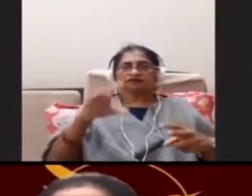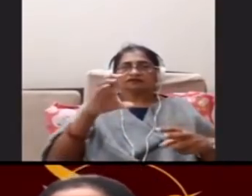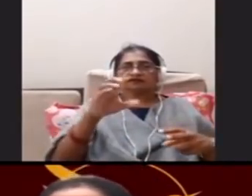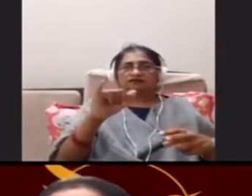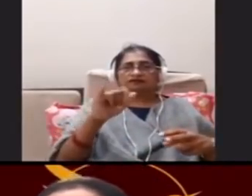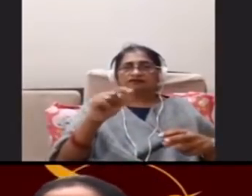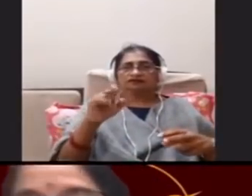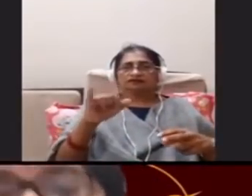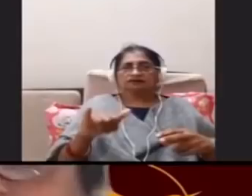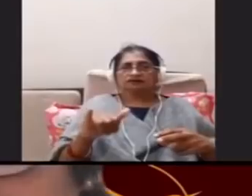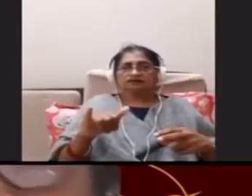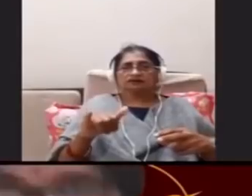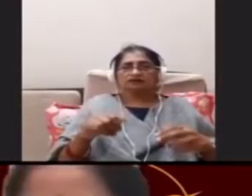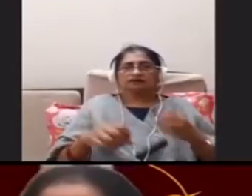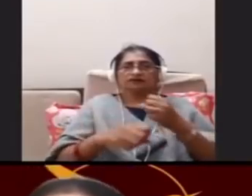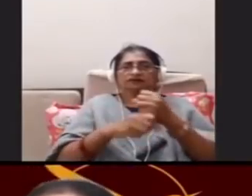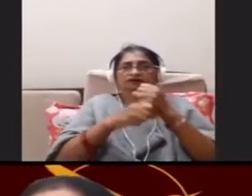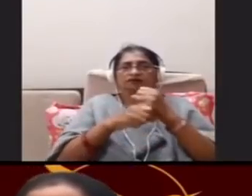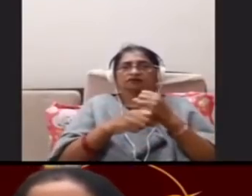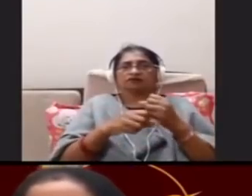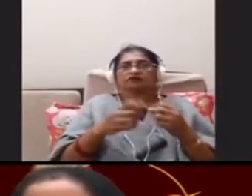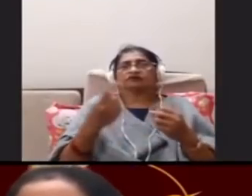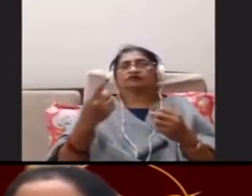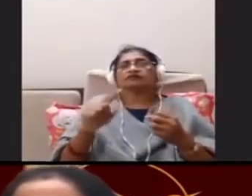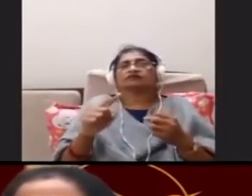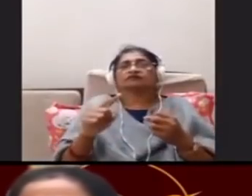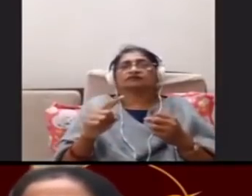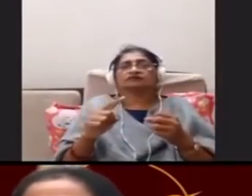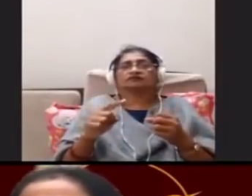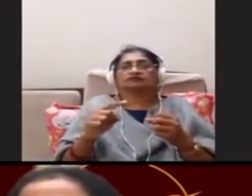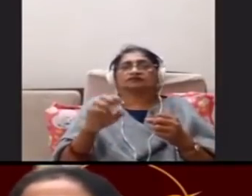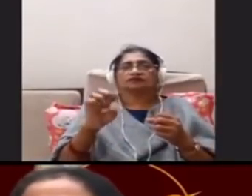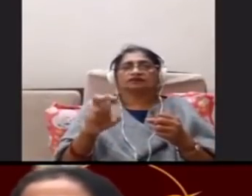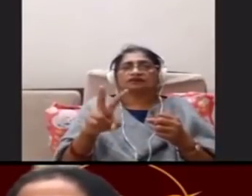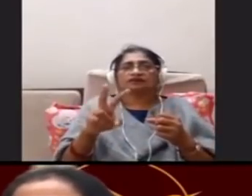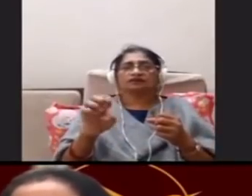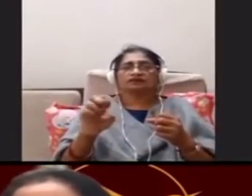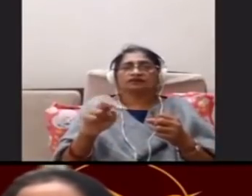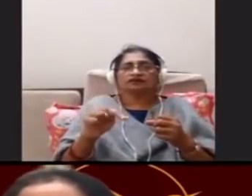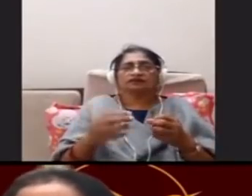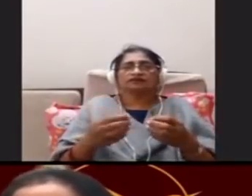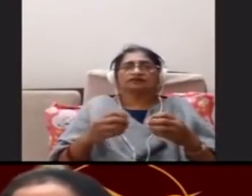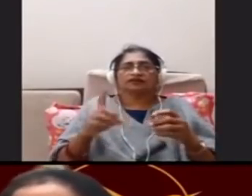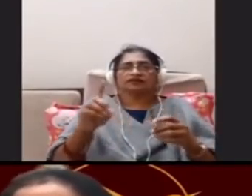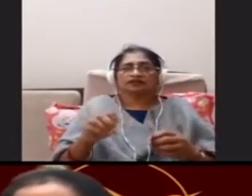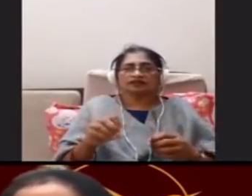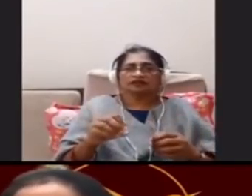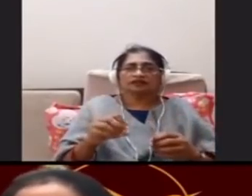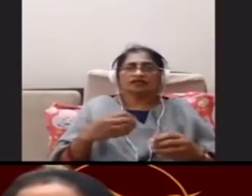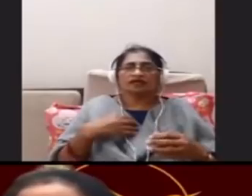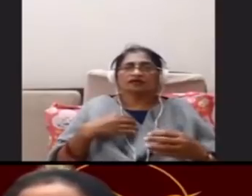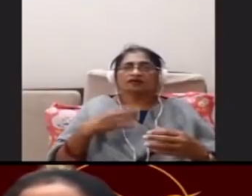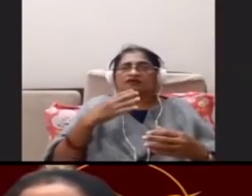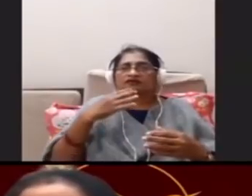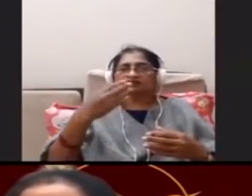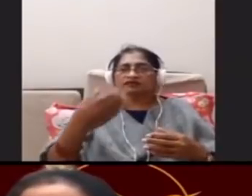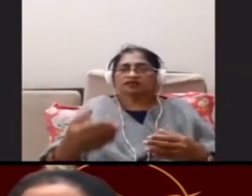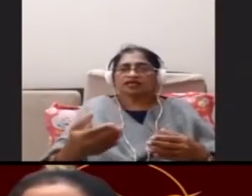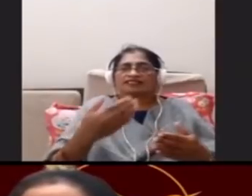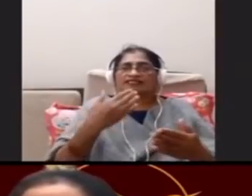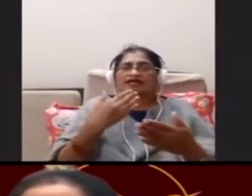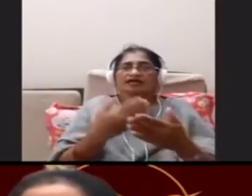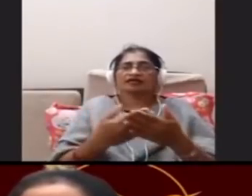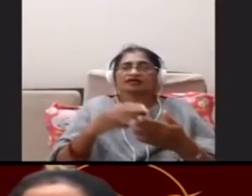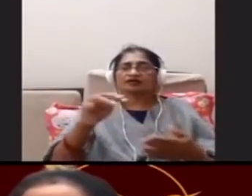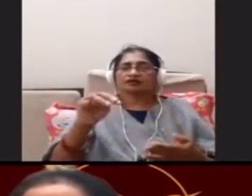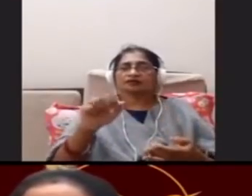always received support from them for any of the events that we've done. And, you know, I would love to convey my gratitude to Mayor Al Adam